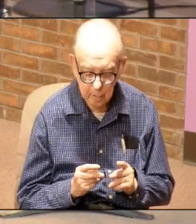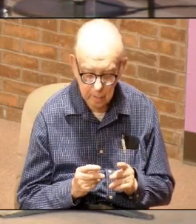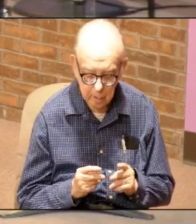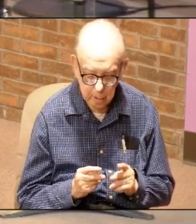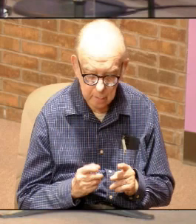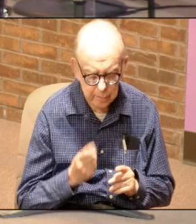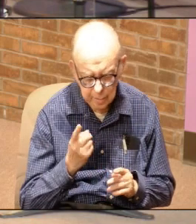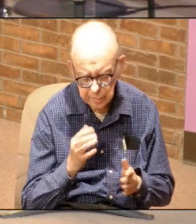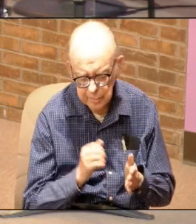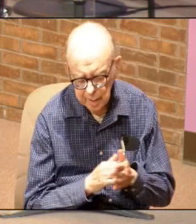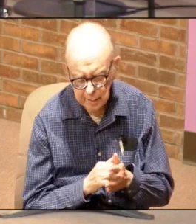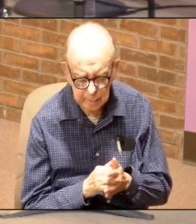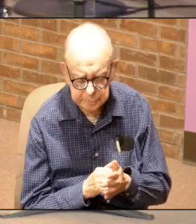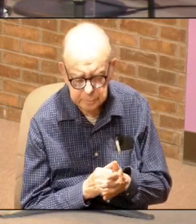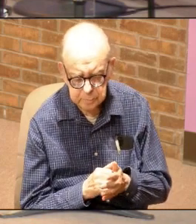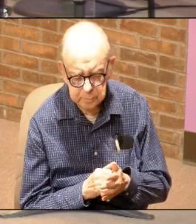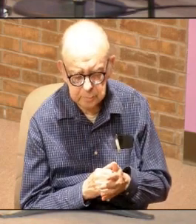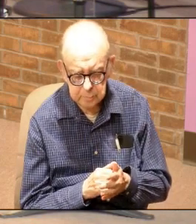Do you understand